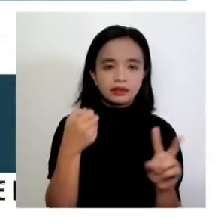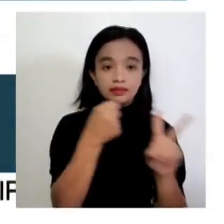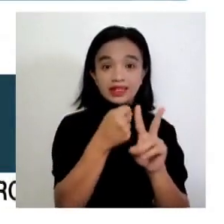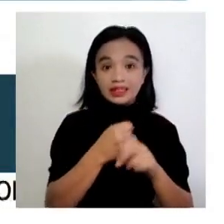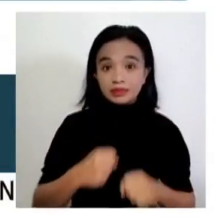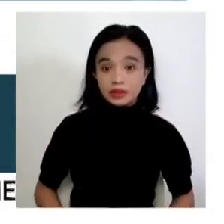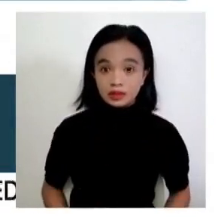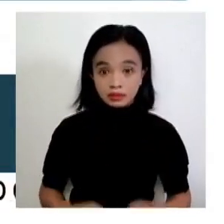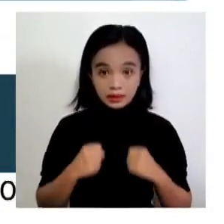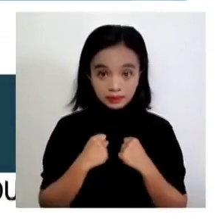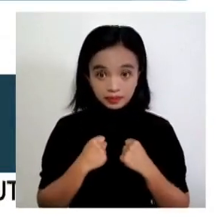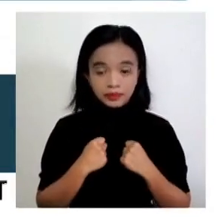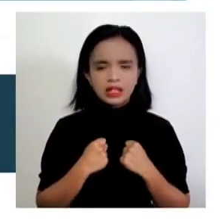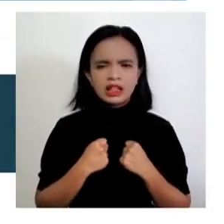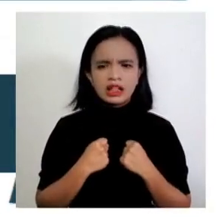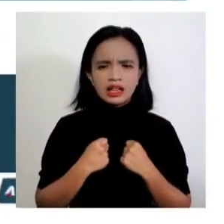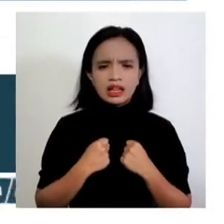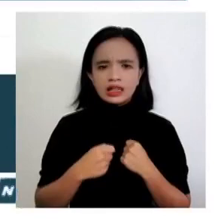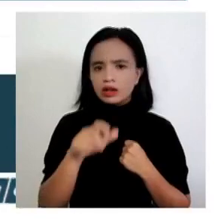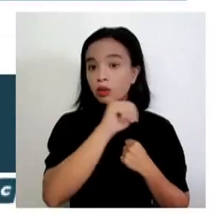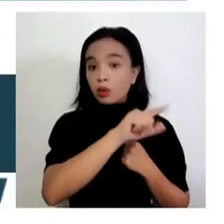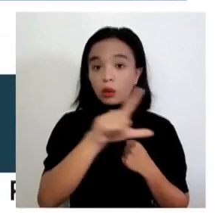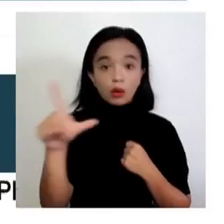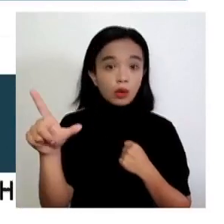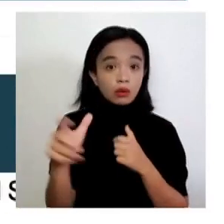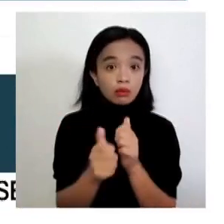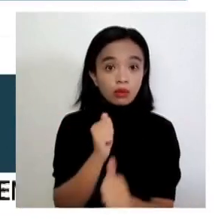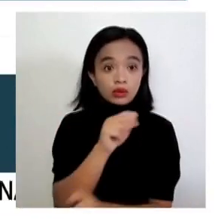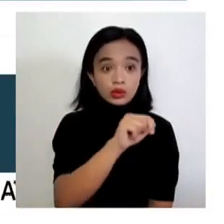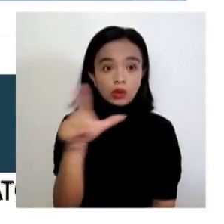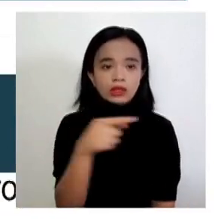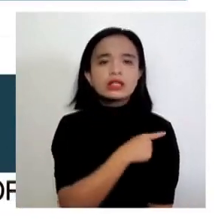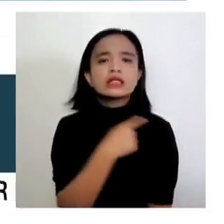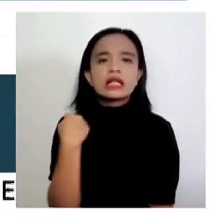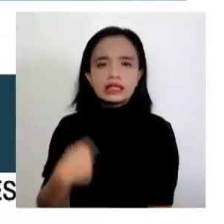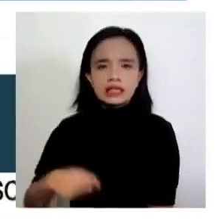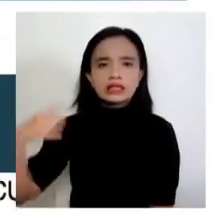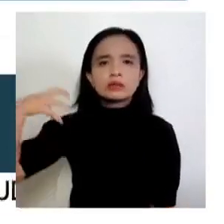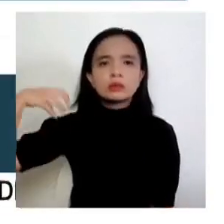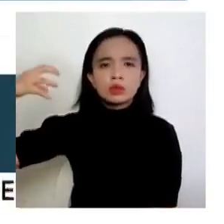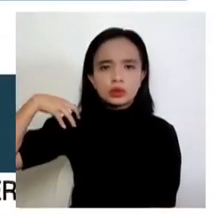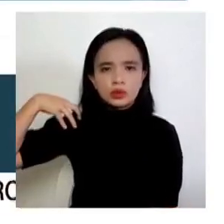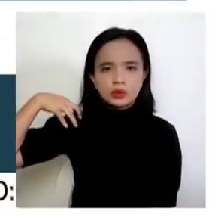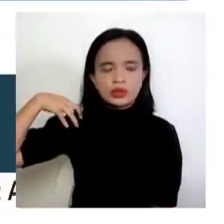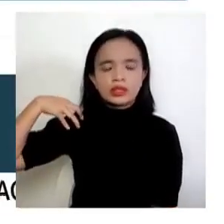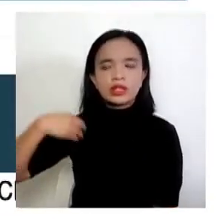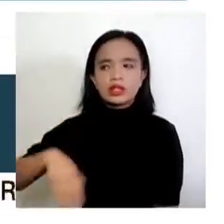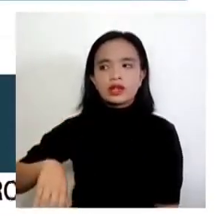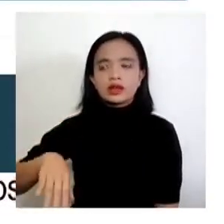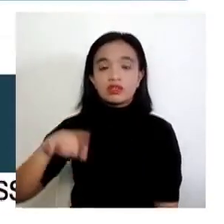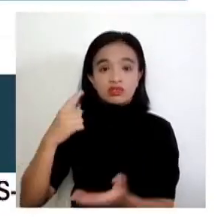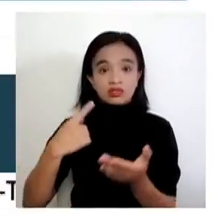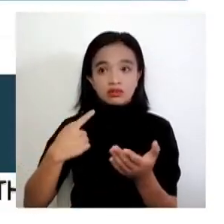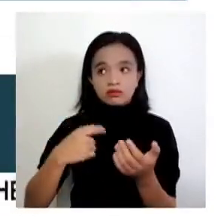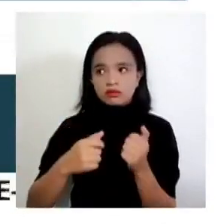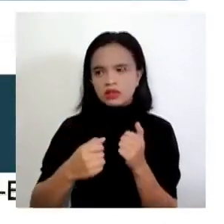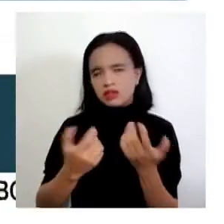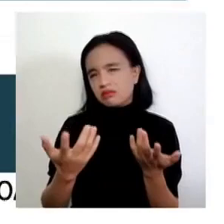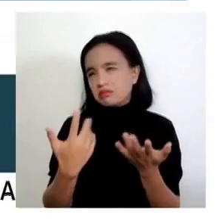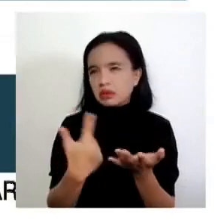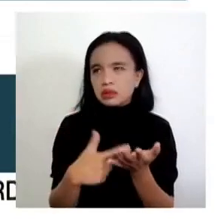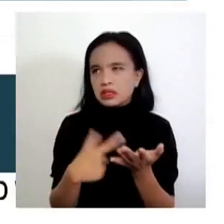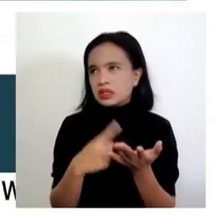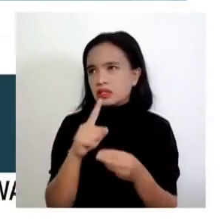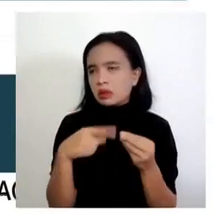all, well, bukang bibig ng lahat nila so far, Chinese bosses daw. Now, are we talking about one syndicate or